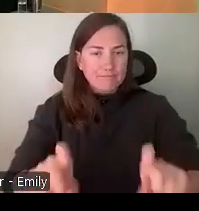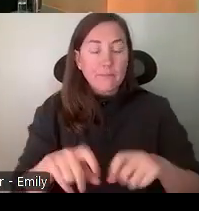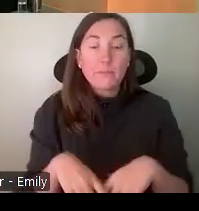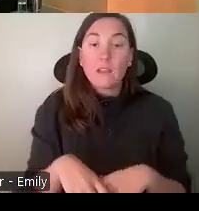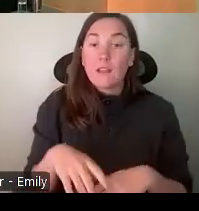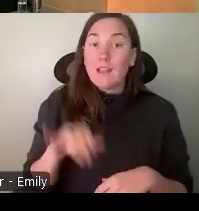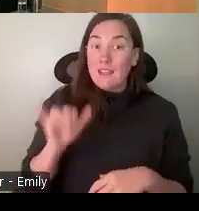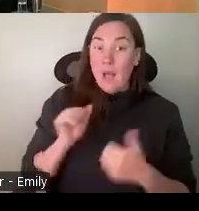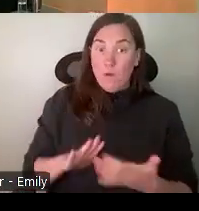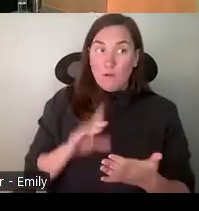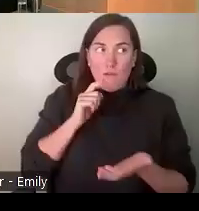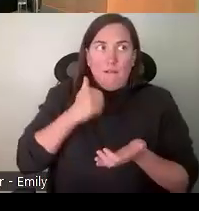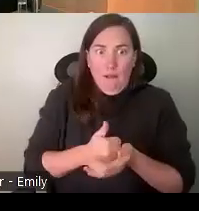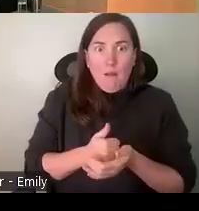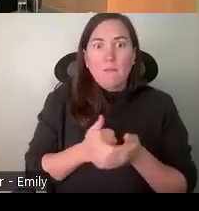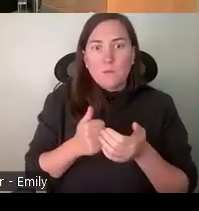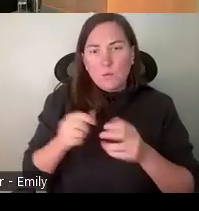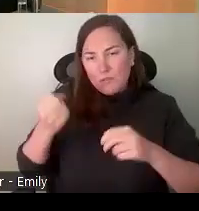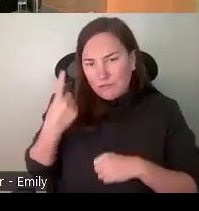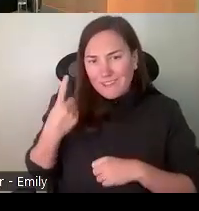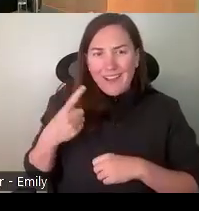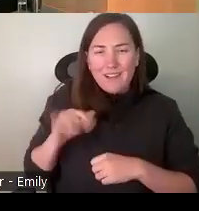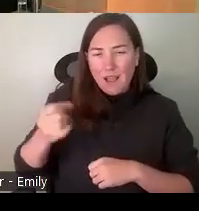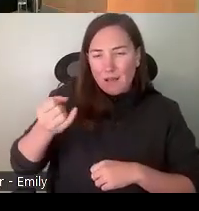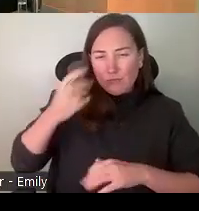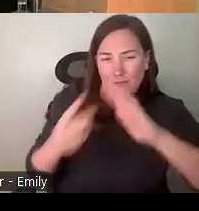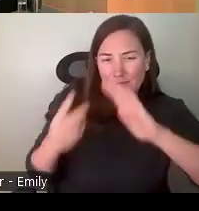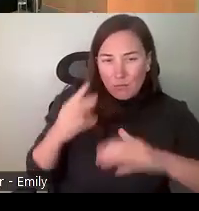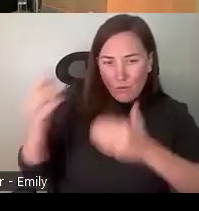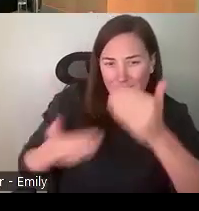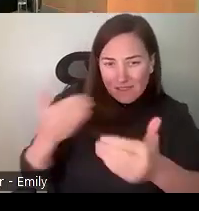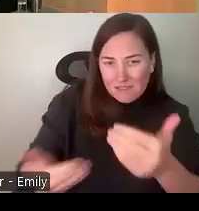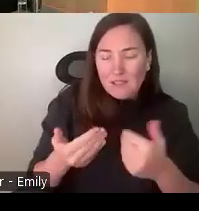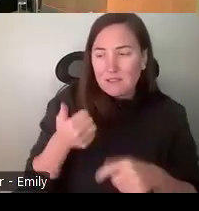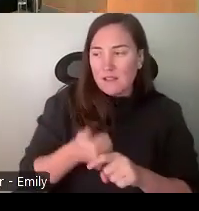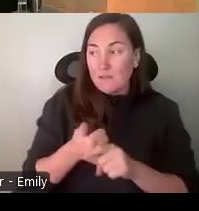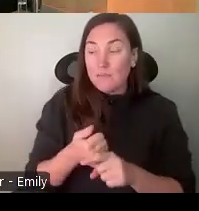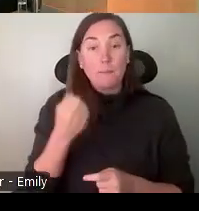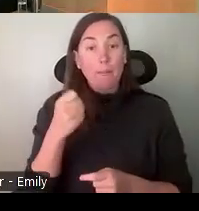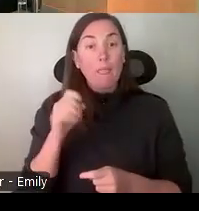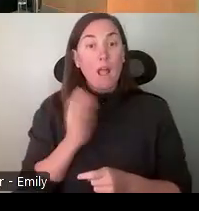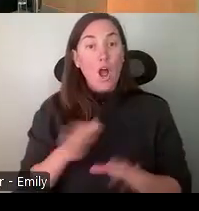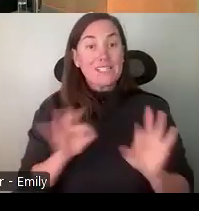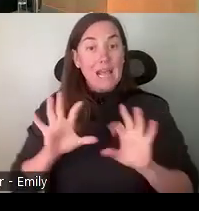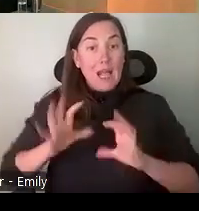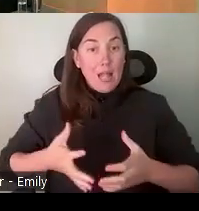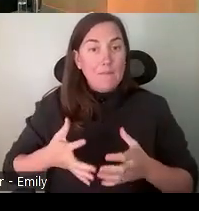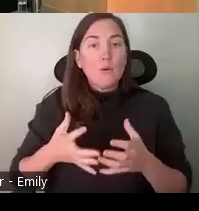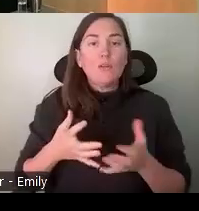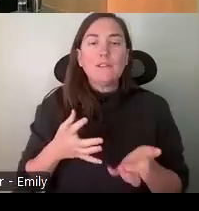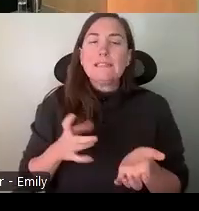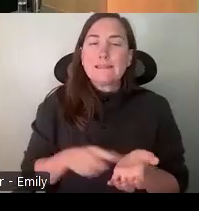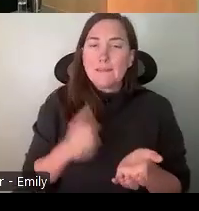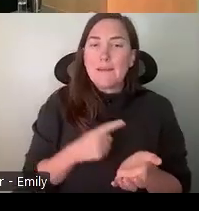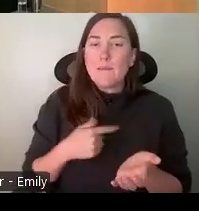understand predictive processing. And it looks like in our sample that we perhaps are being hindered by these